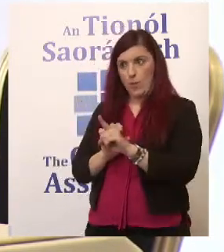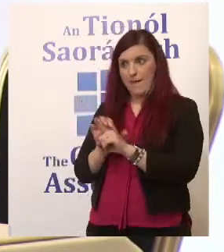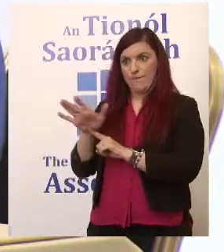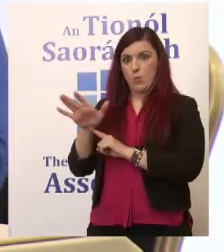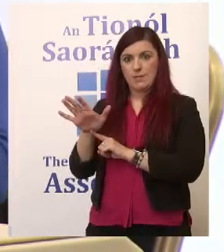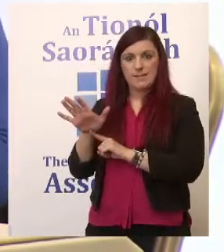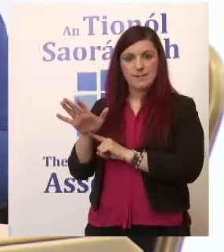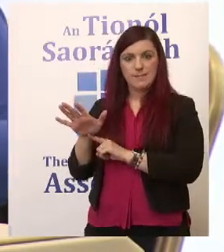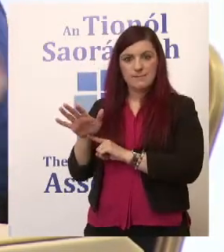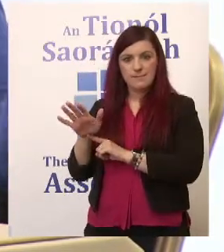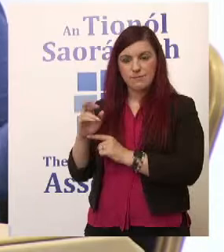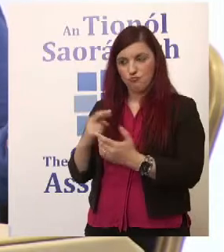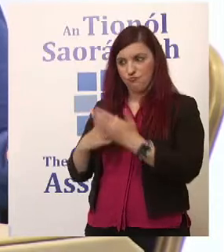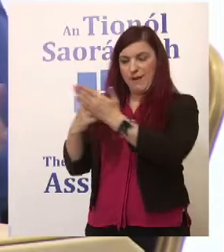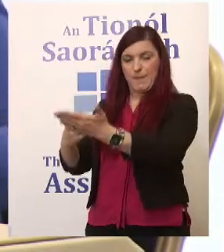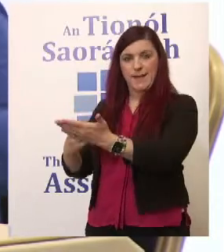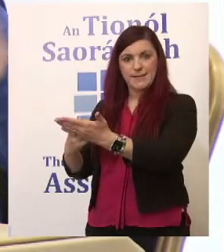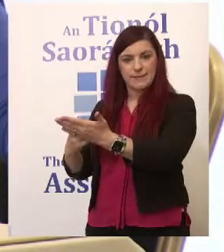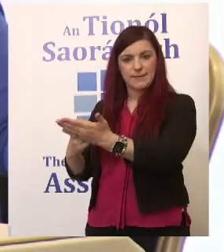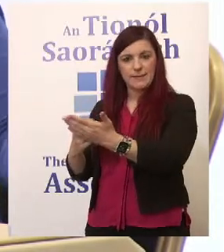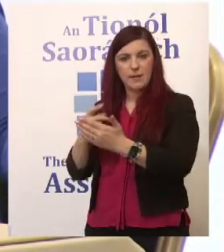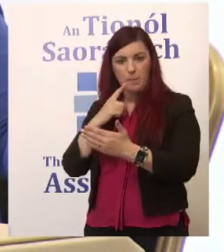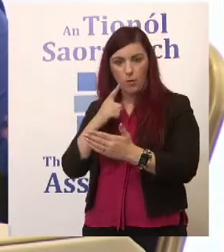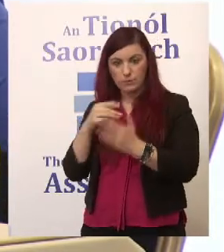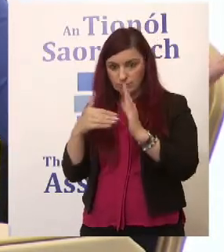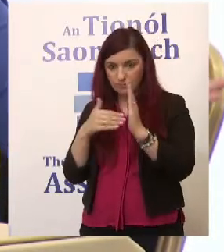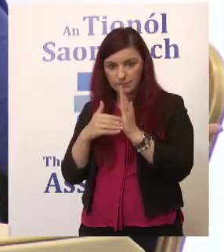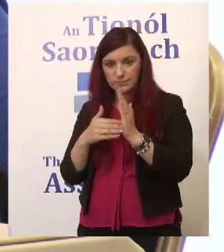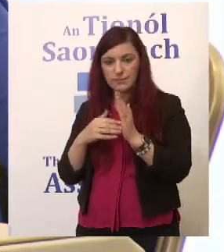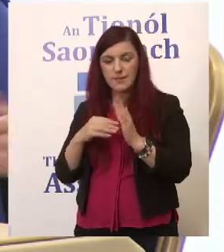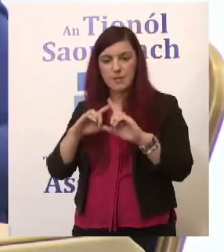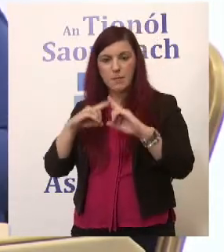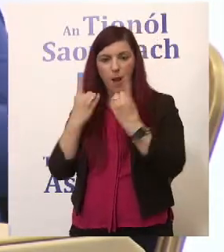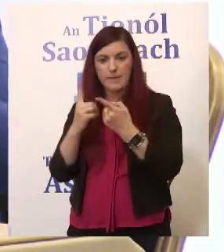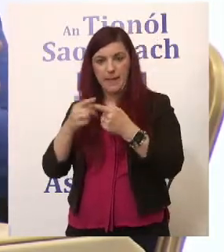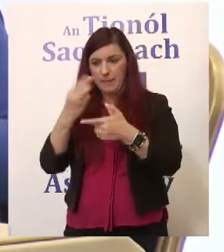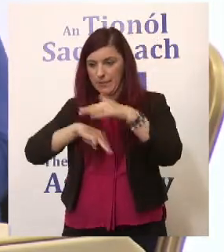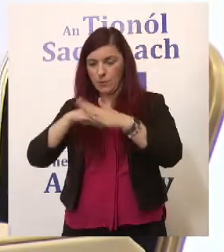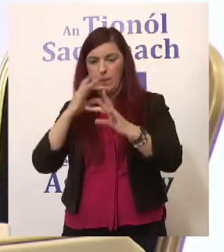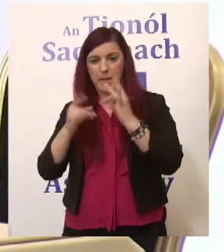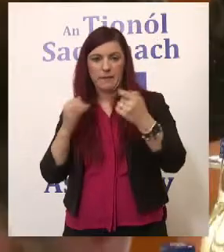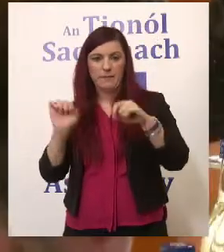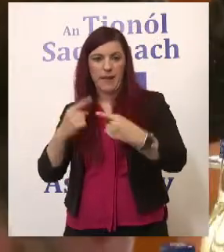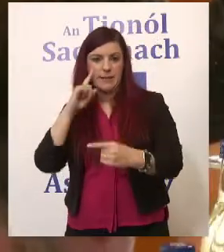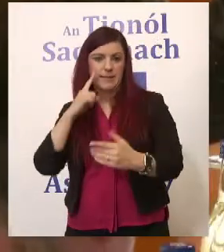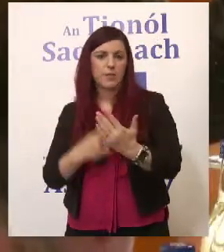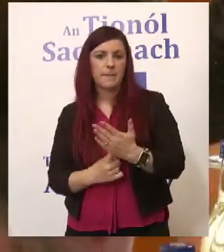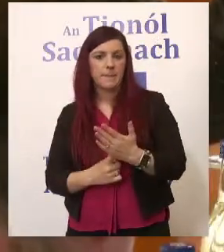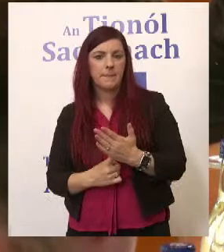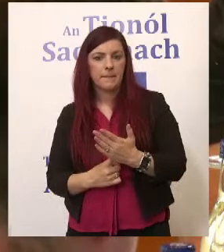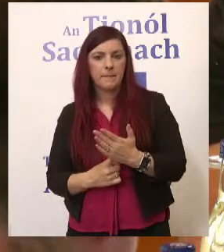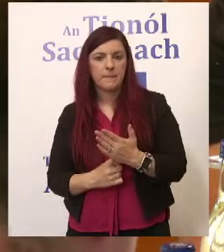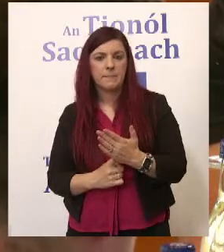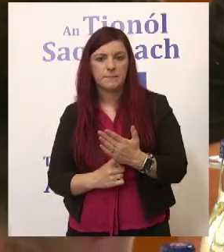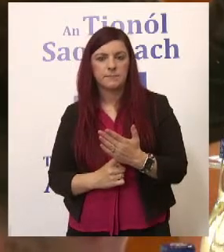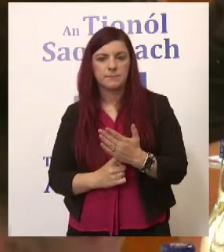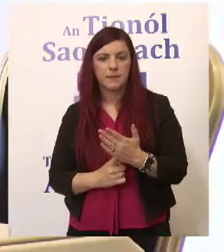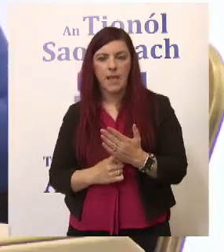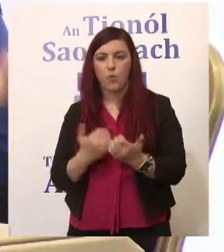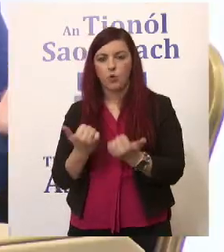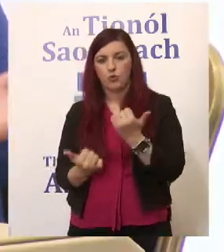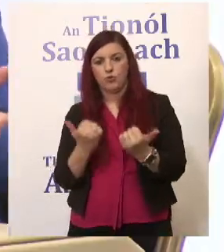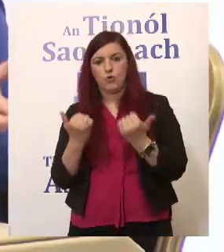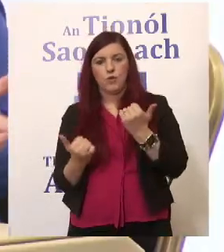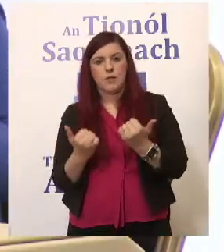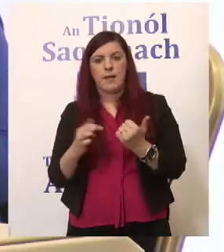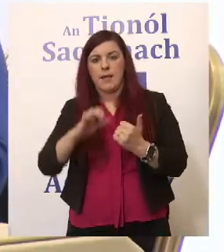make recommendations, but ultimately it would go to the department and the minister, and they would make an adjudication, and of